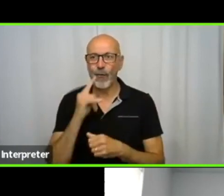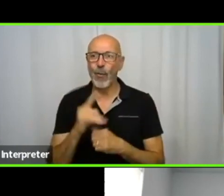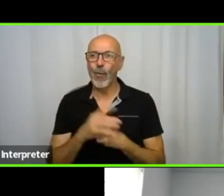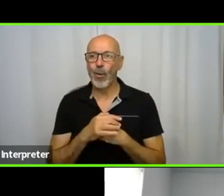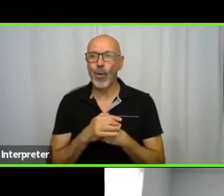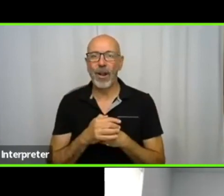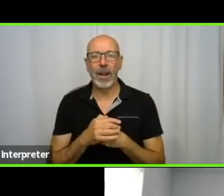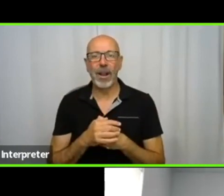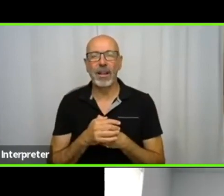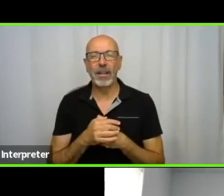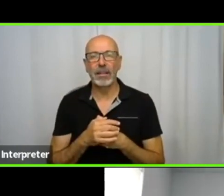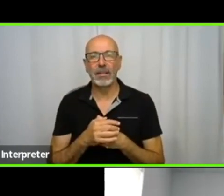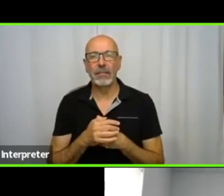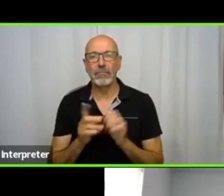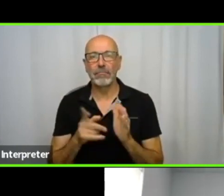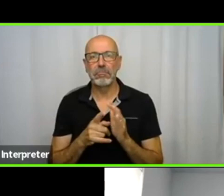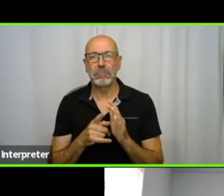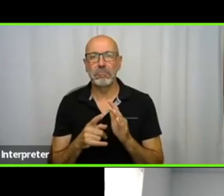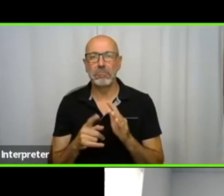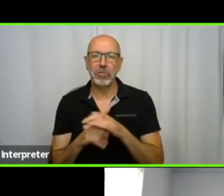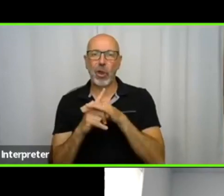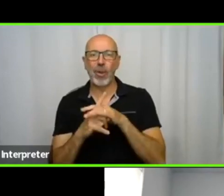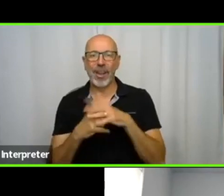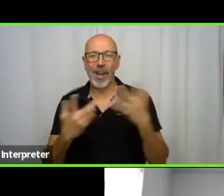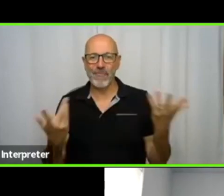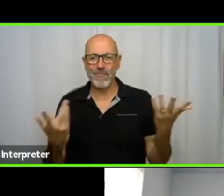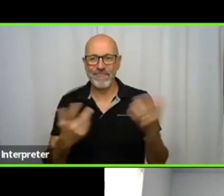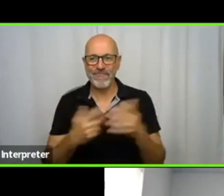for showing up